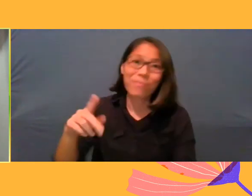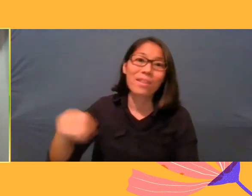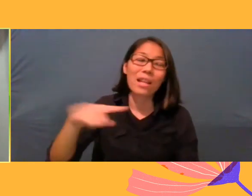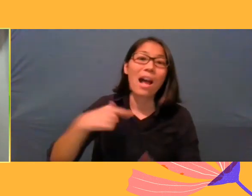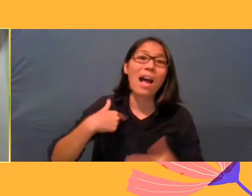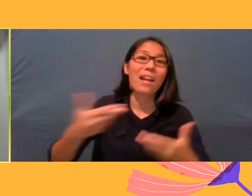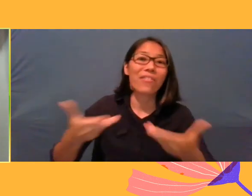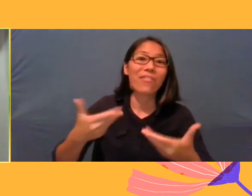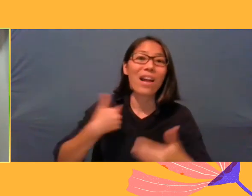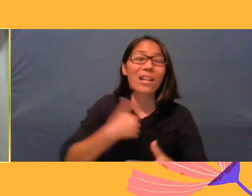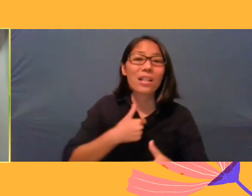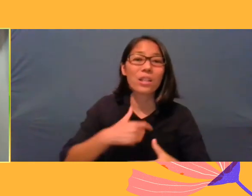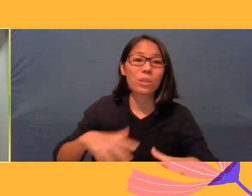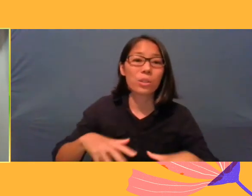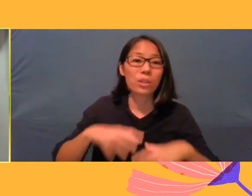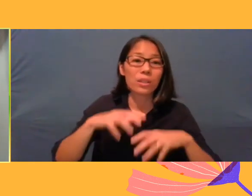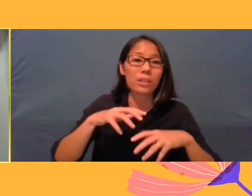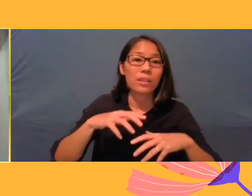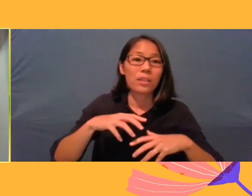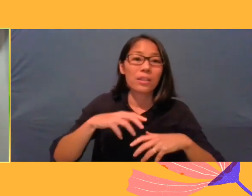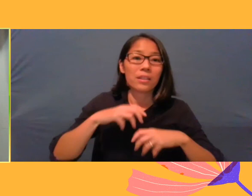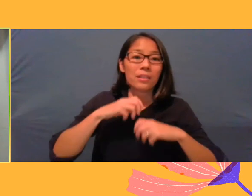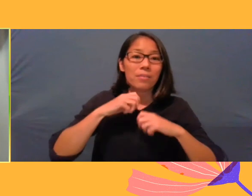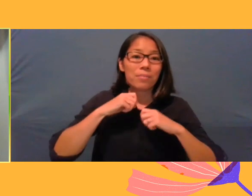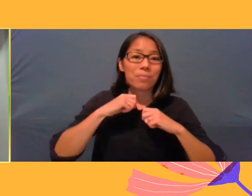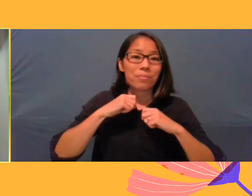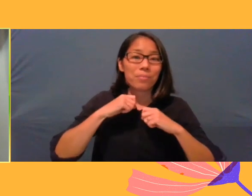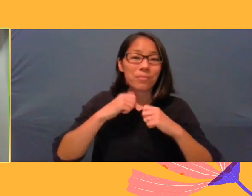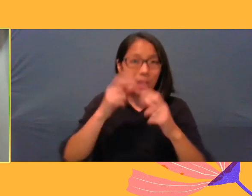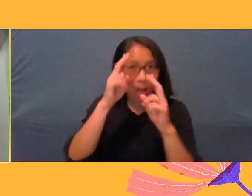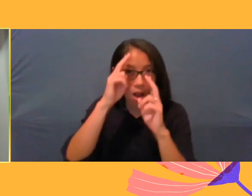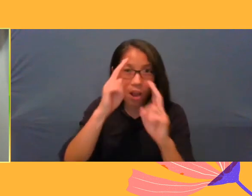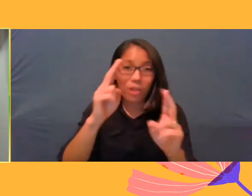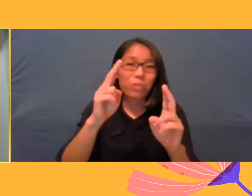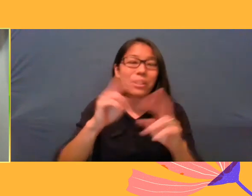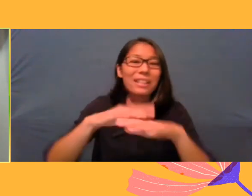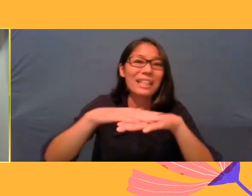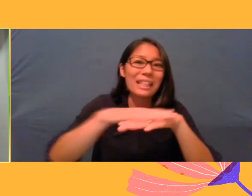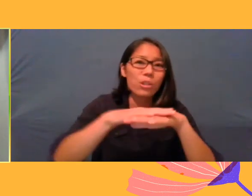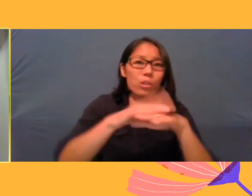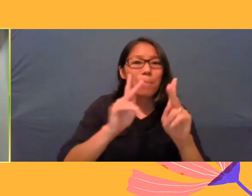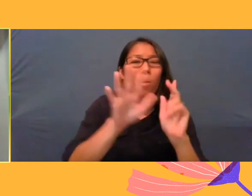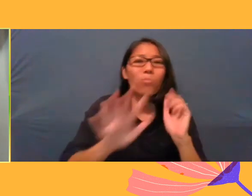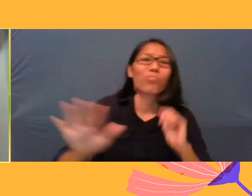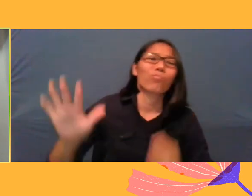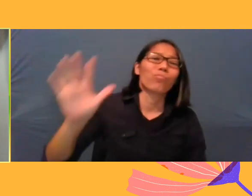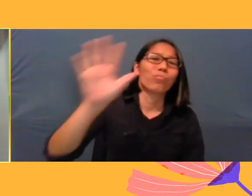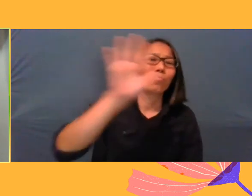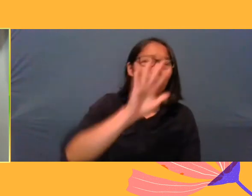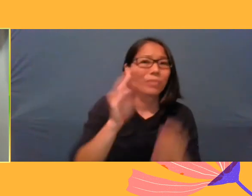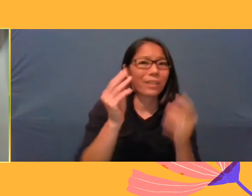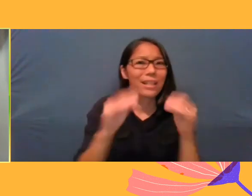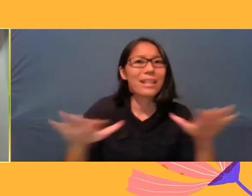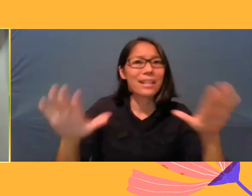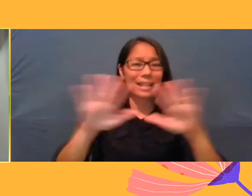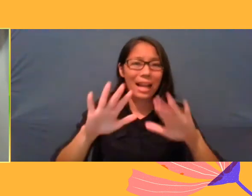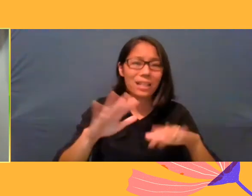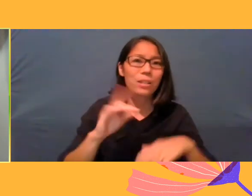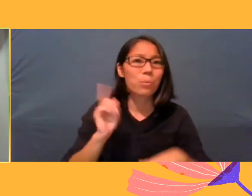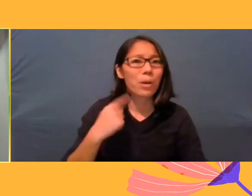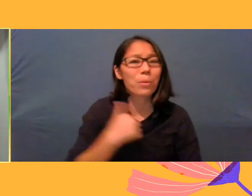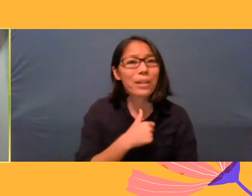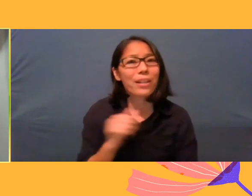to breathe into honoring the indigenous people of all the lands where we are, and